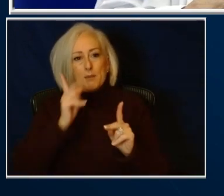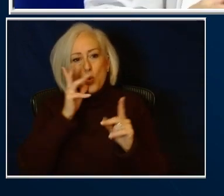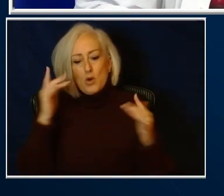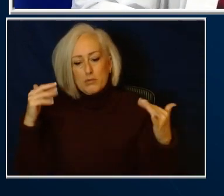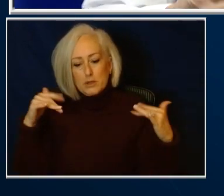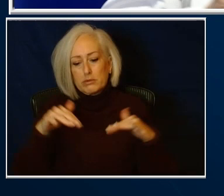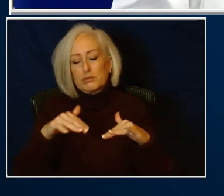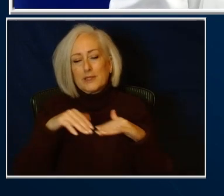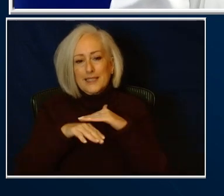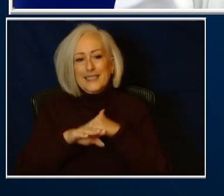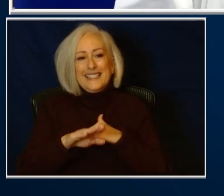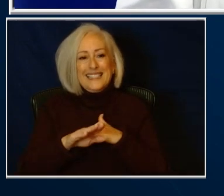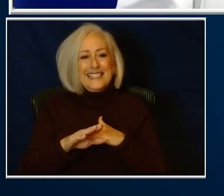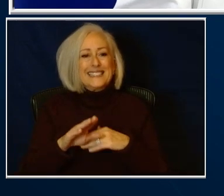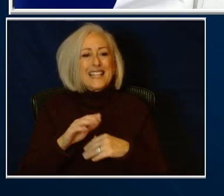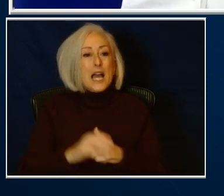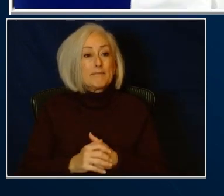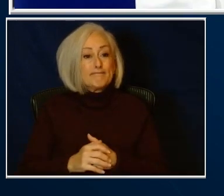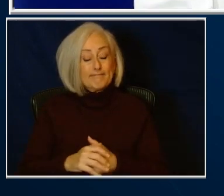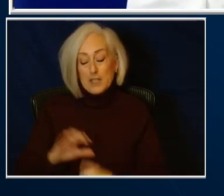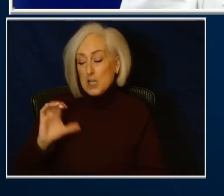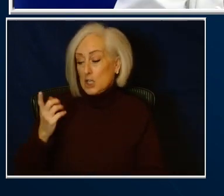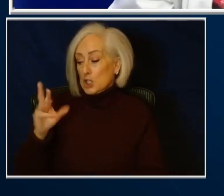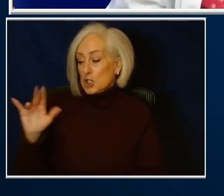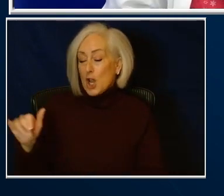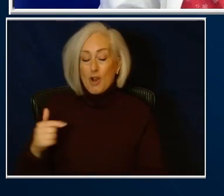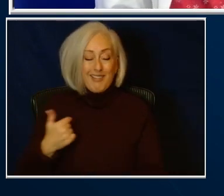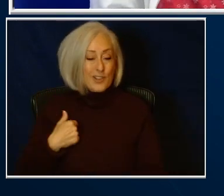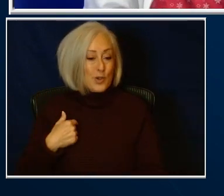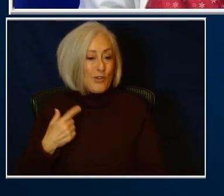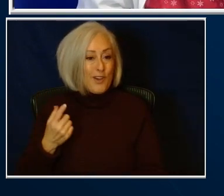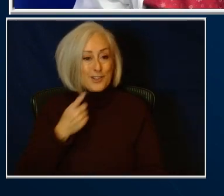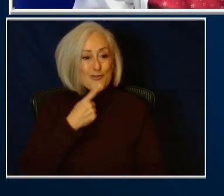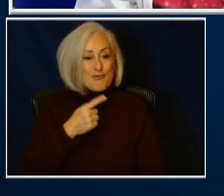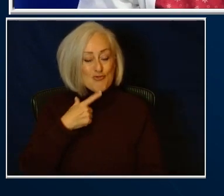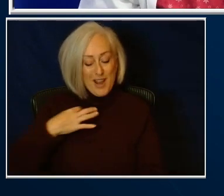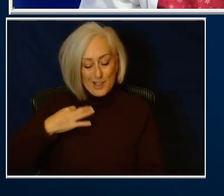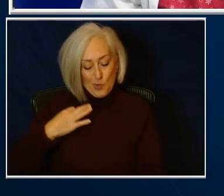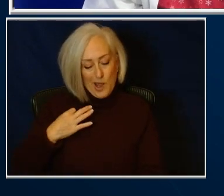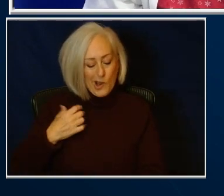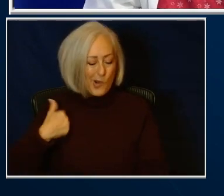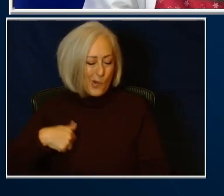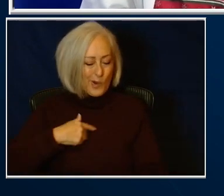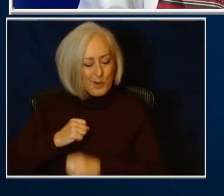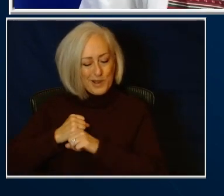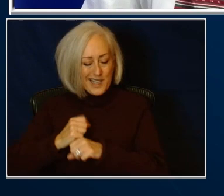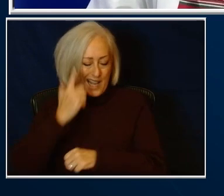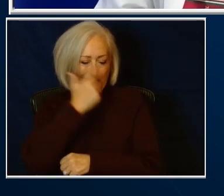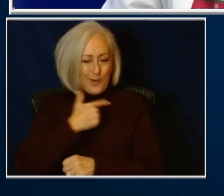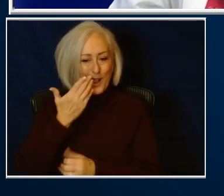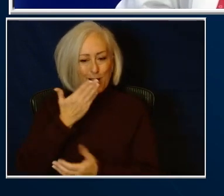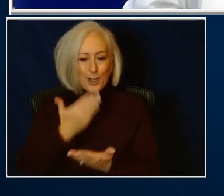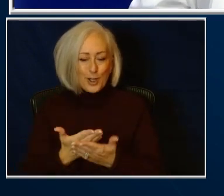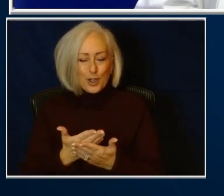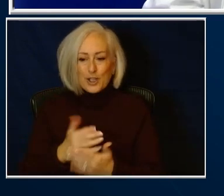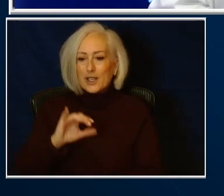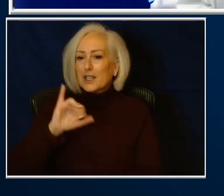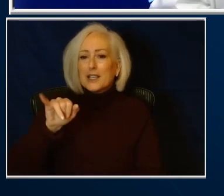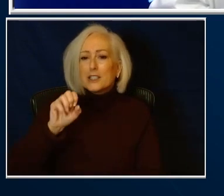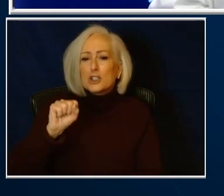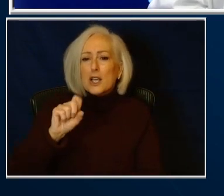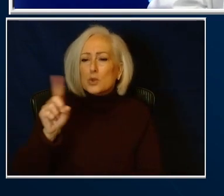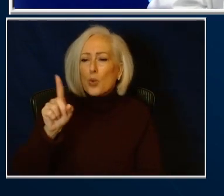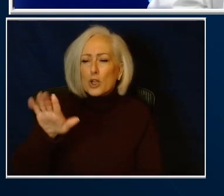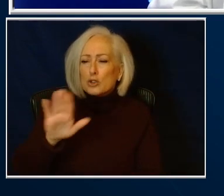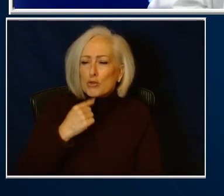our red sweaters, so we are protected from bad things, and we're going to look really good. But Jess, I don't know where your red is. Somehow we missed that moment. I know